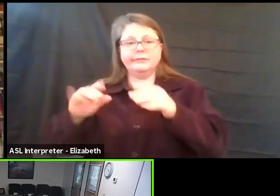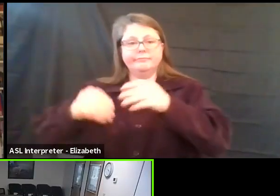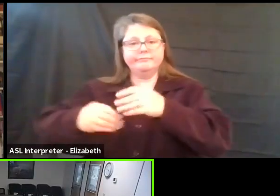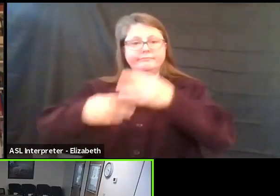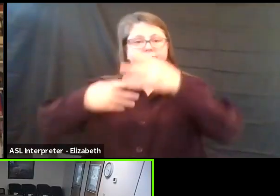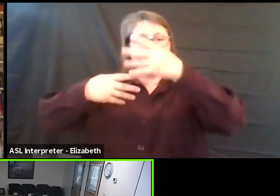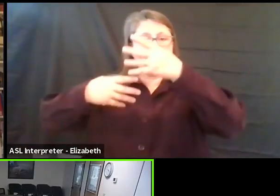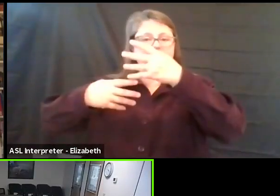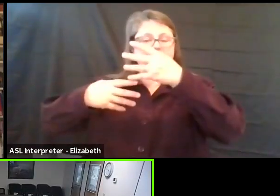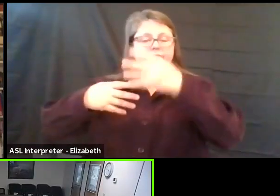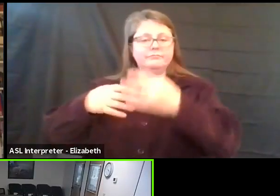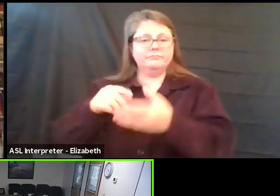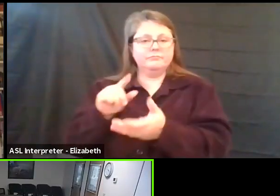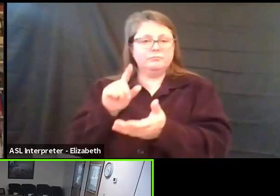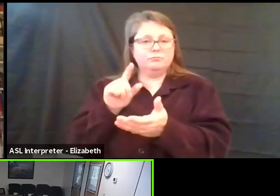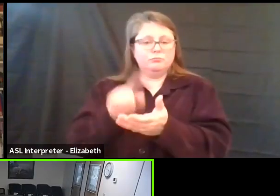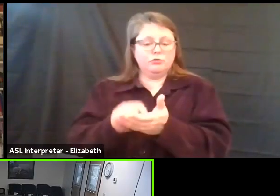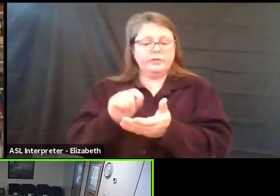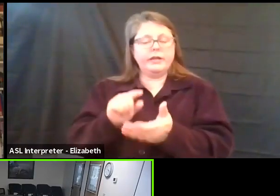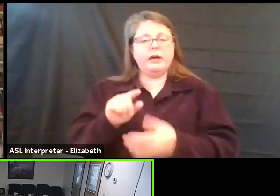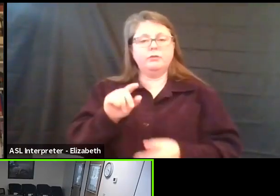print out a copy